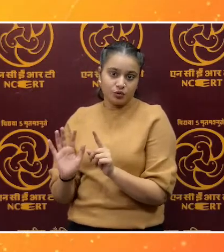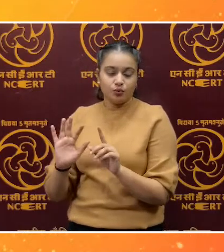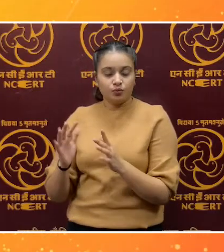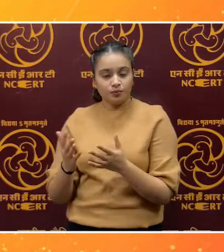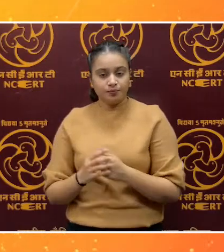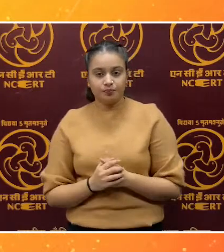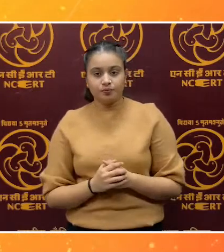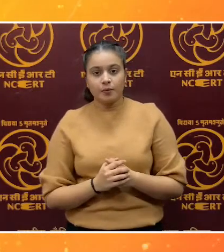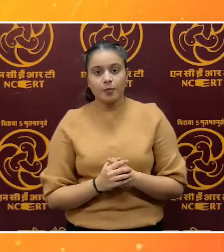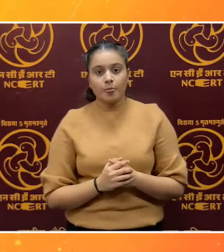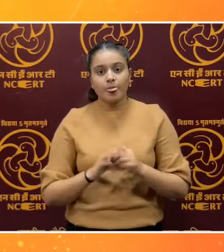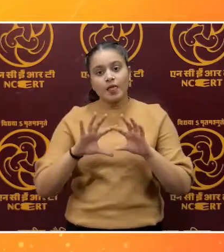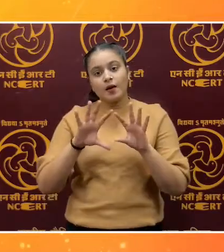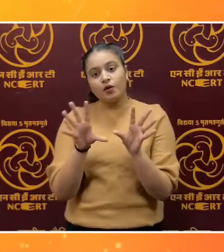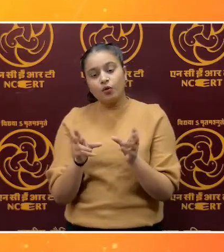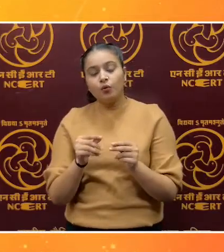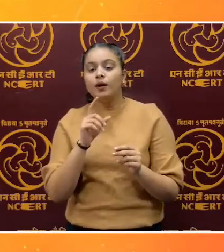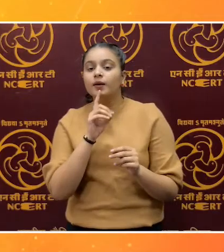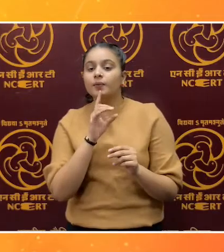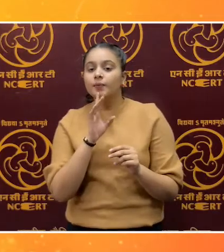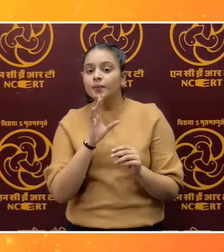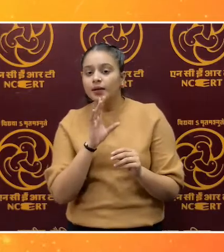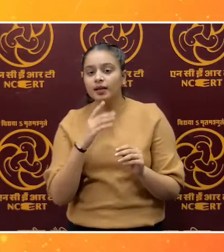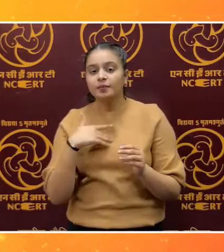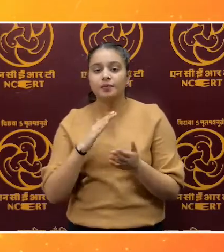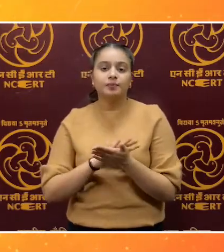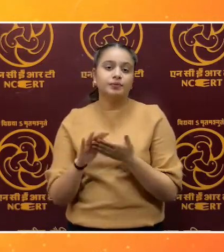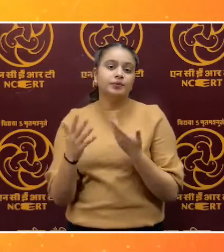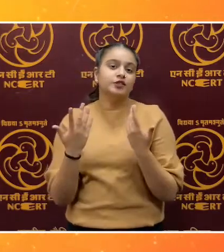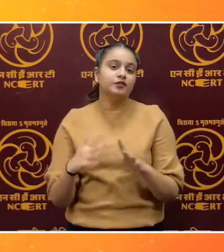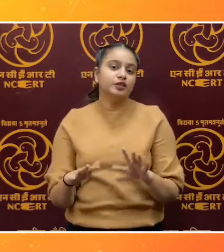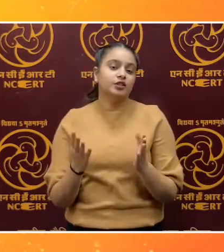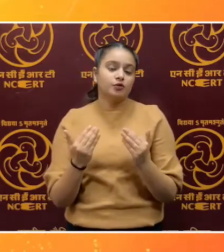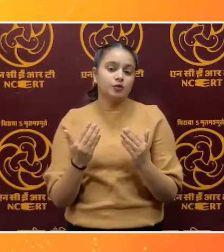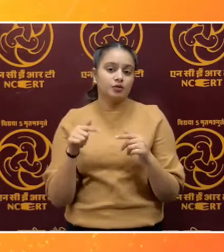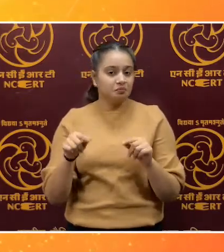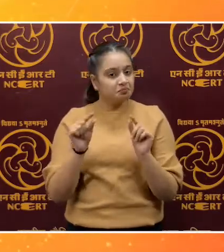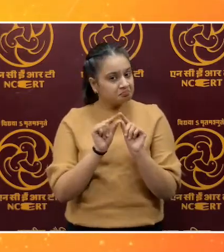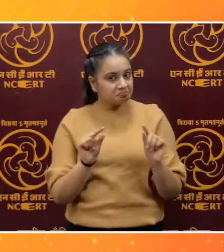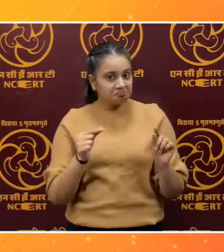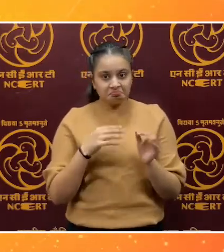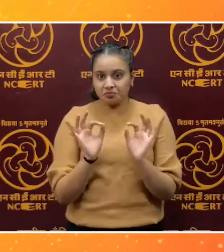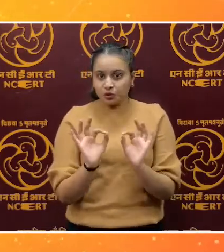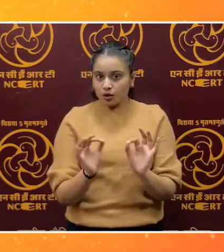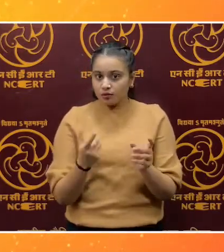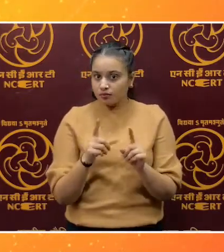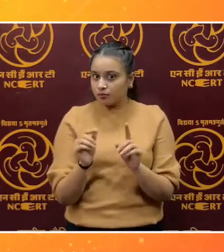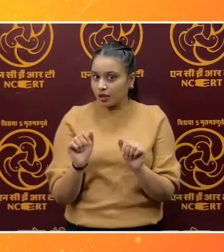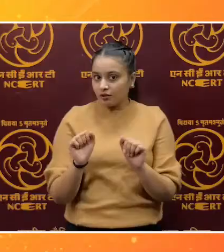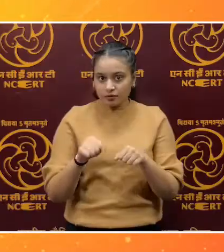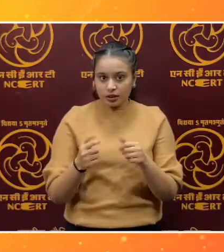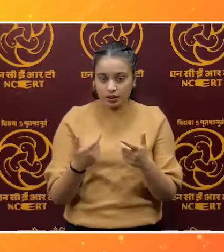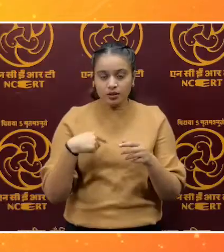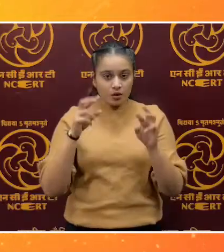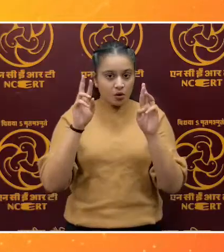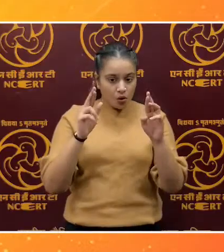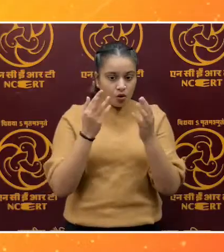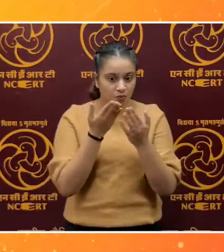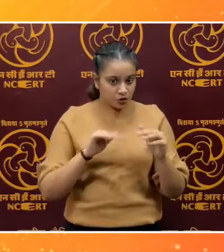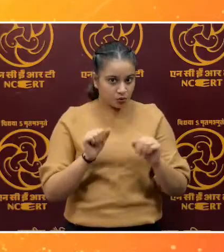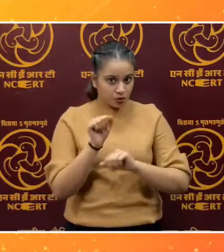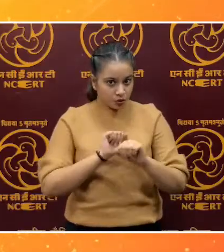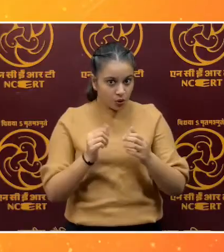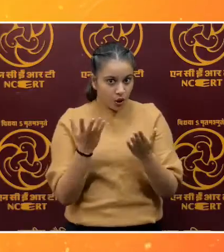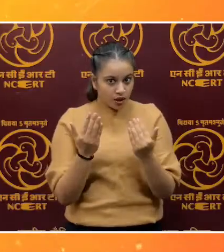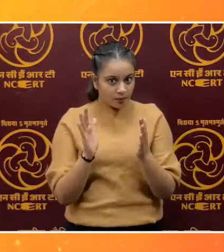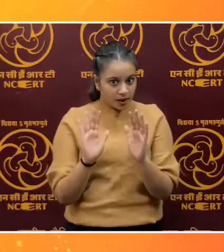care. All its pain Went away. went away. We were able to do it, right? Yes. So that's, I really hope our children are also able